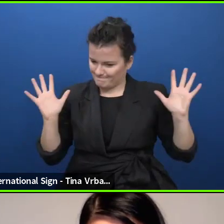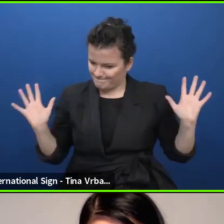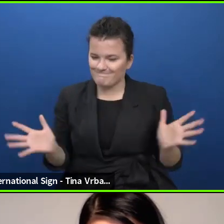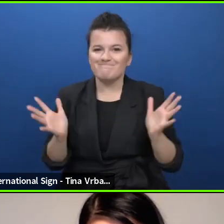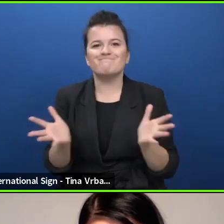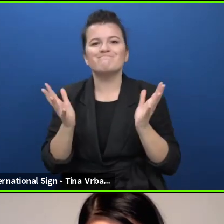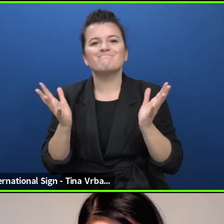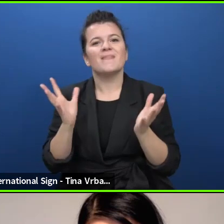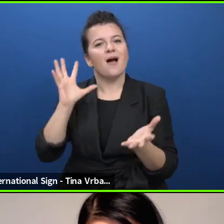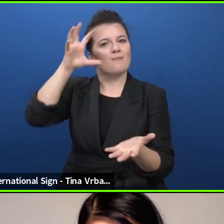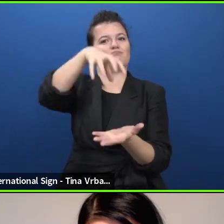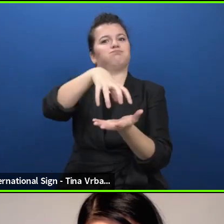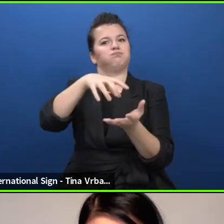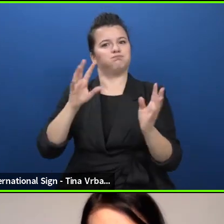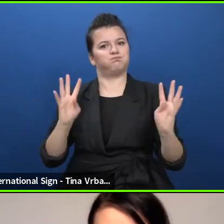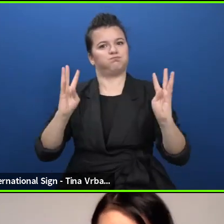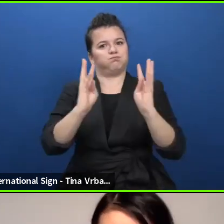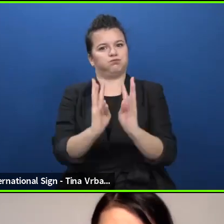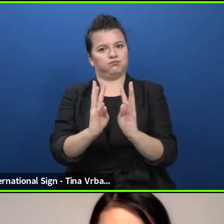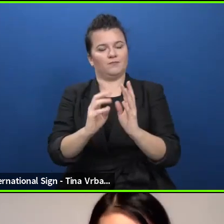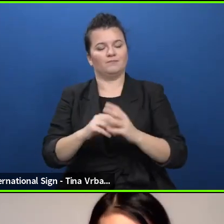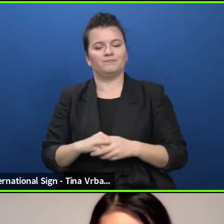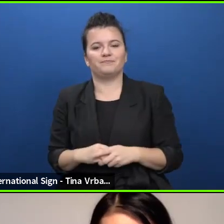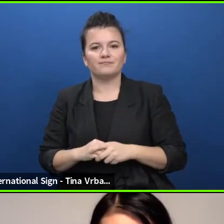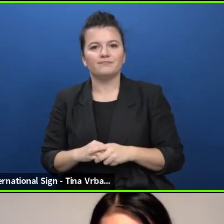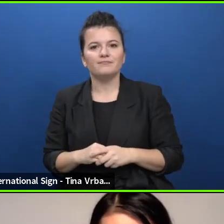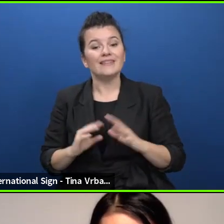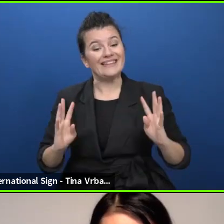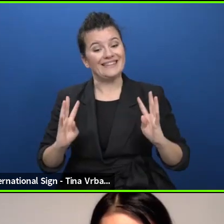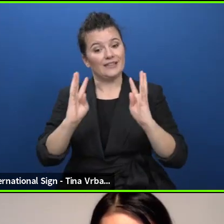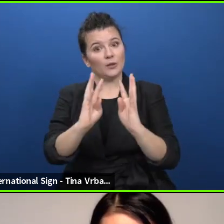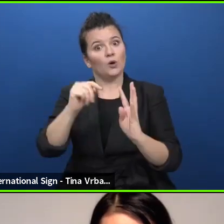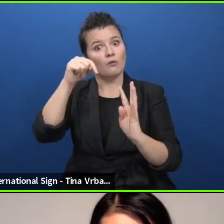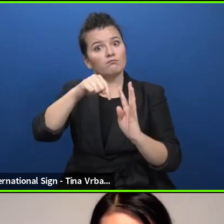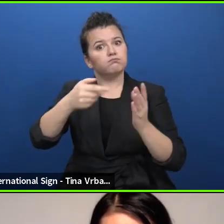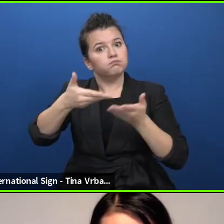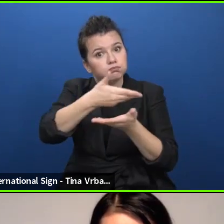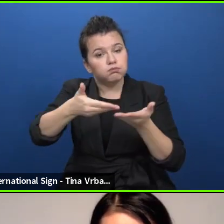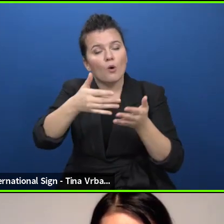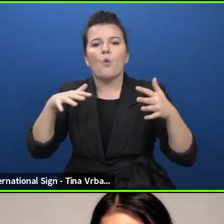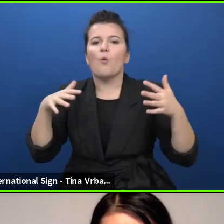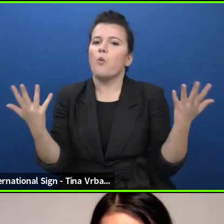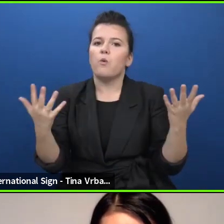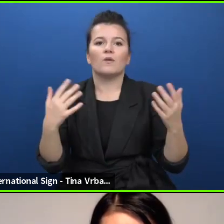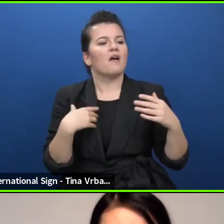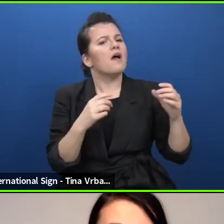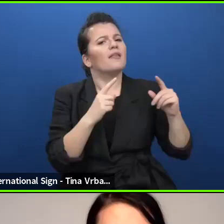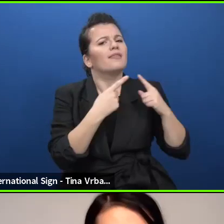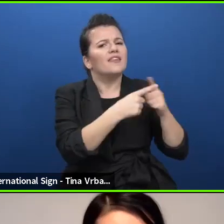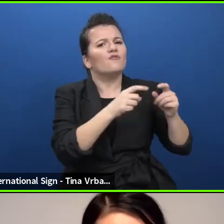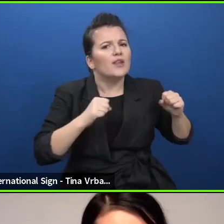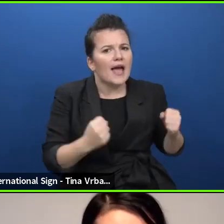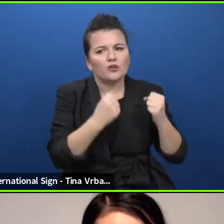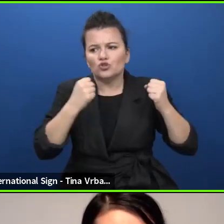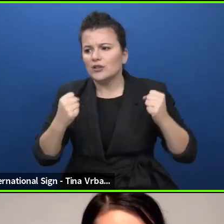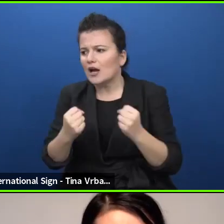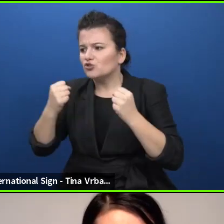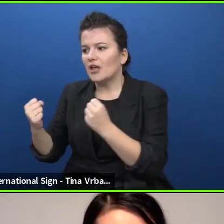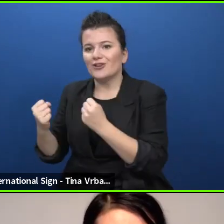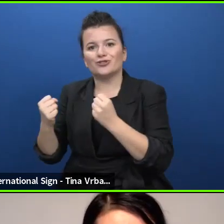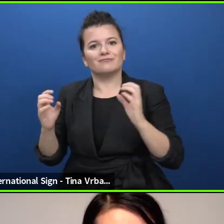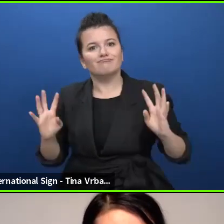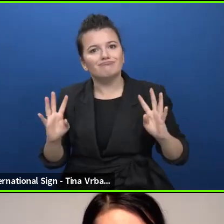that we have taken so far, and that we aim at continuing on the basis also of this